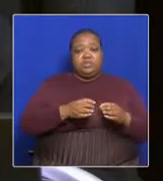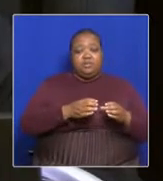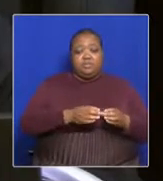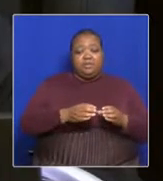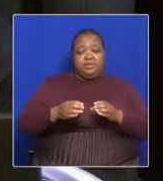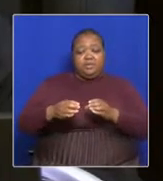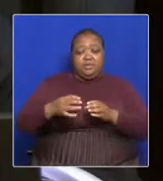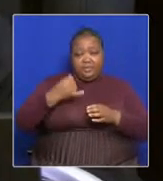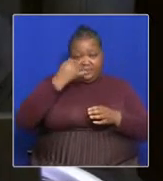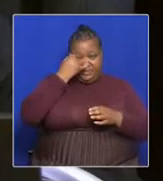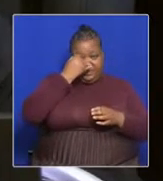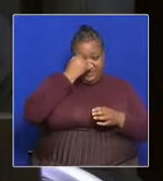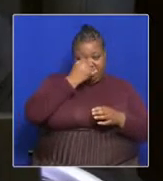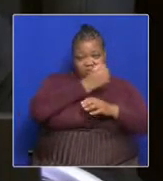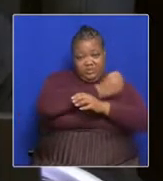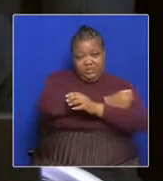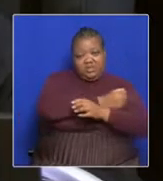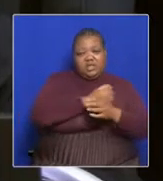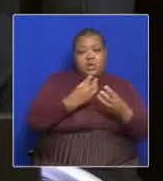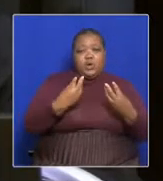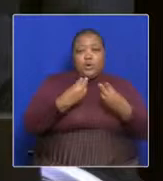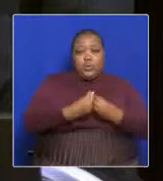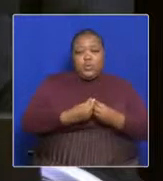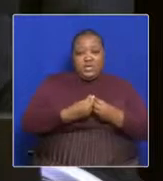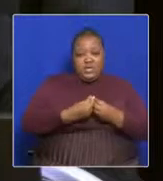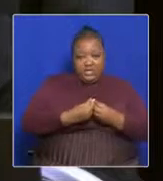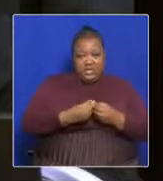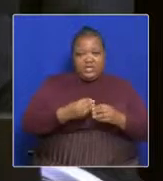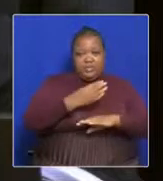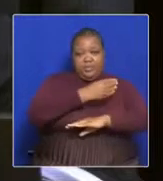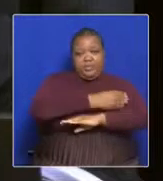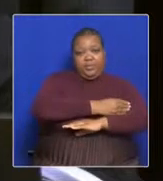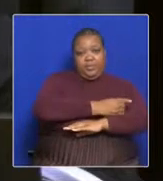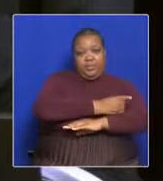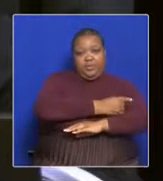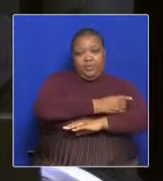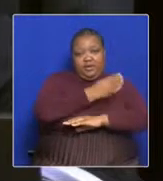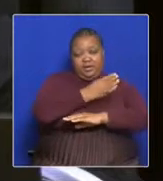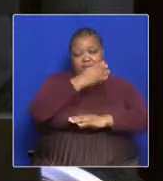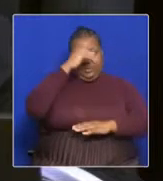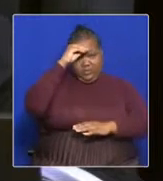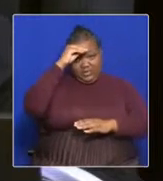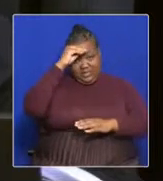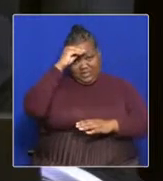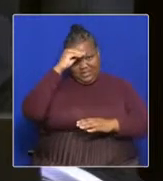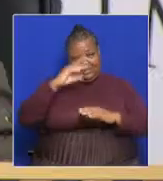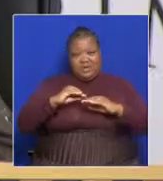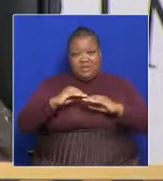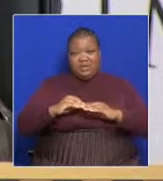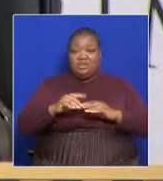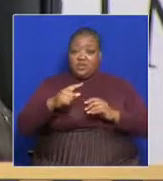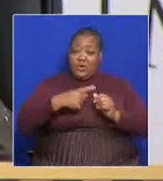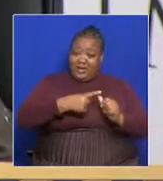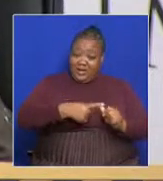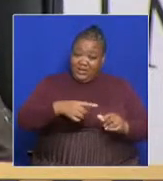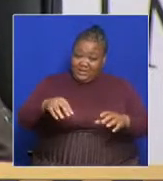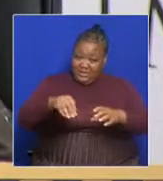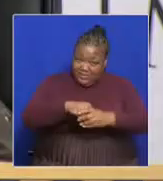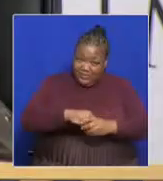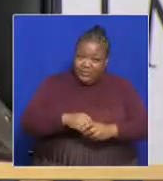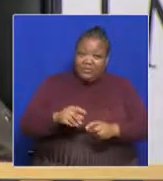border police members. Yes. So you are involving them in the counting in that paragraph